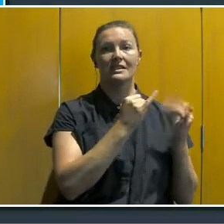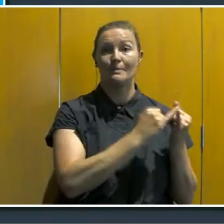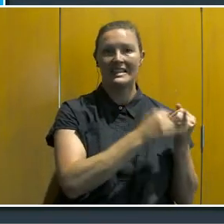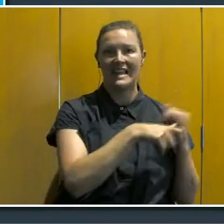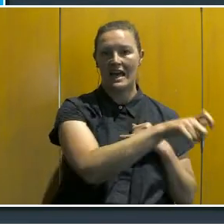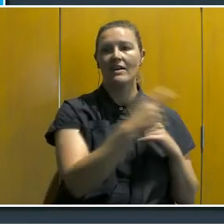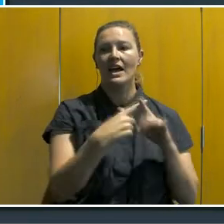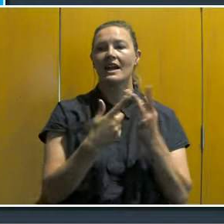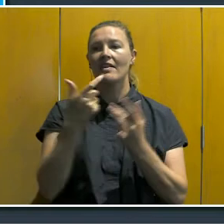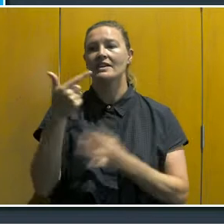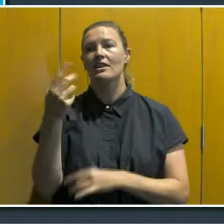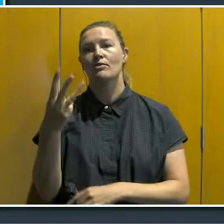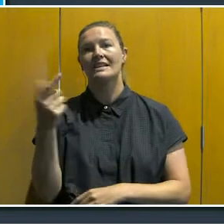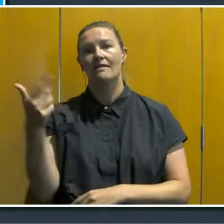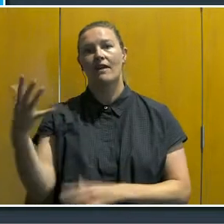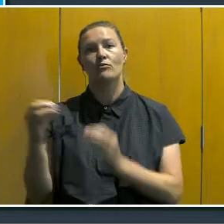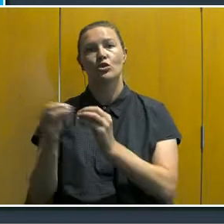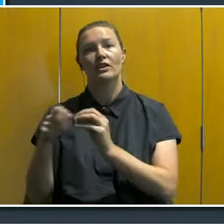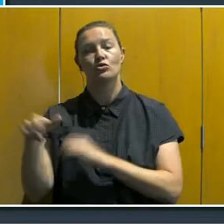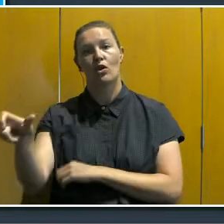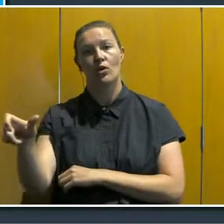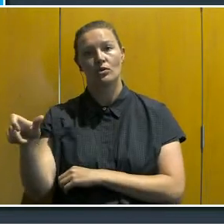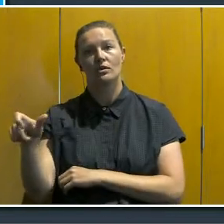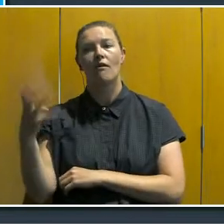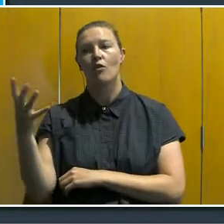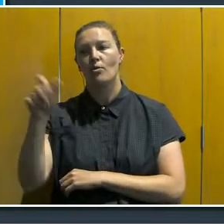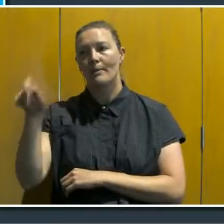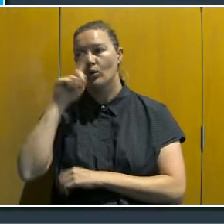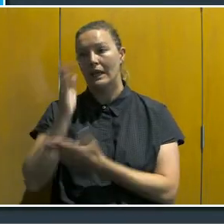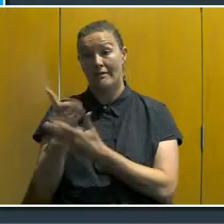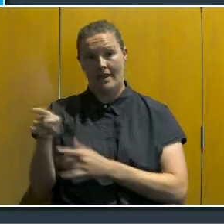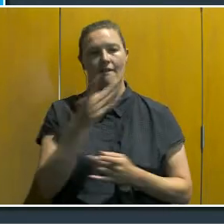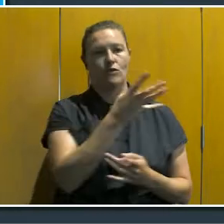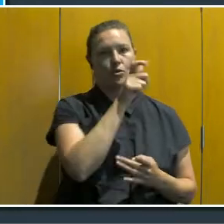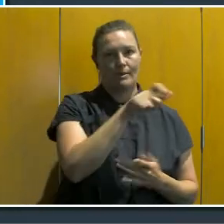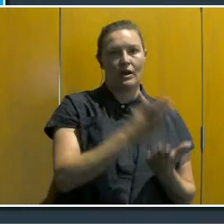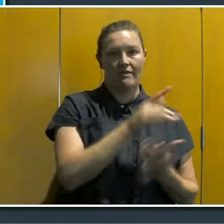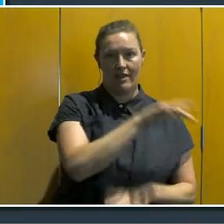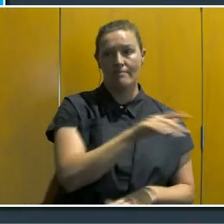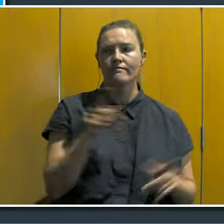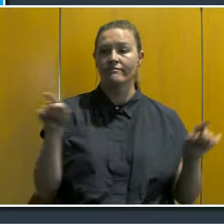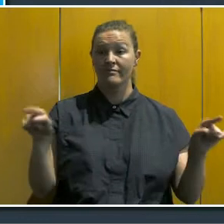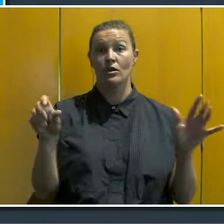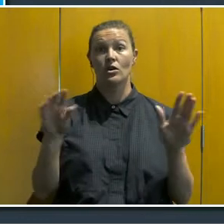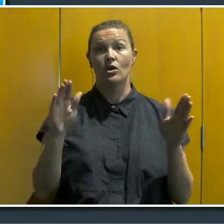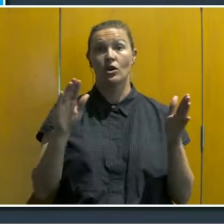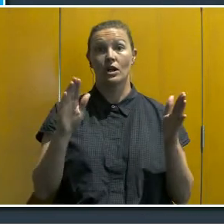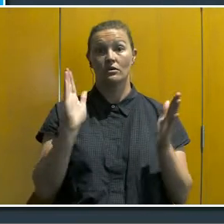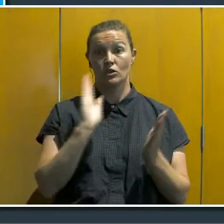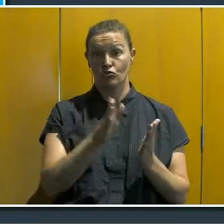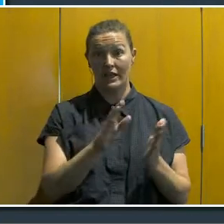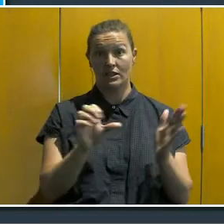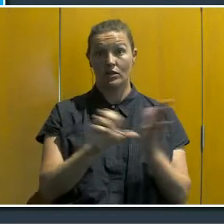at 375 Brookfields Road, and four people live there. And there's a direct rates comparison